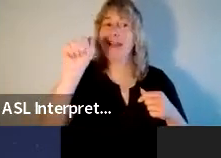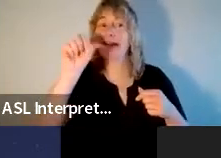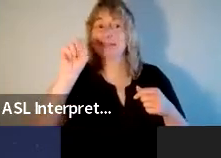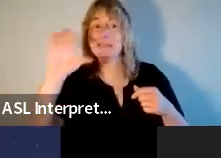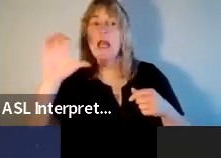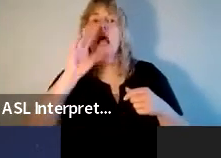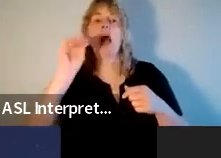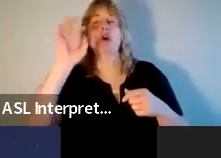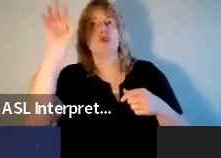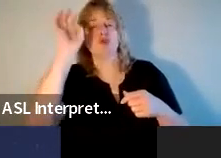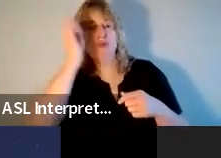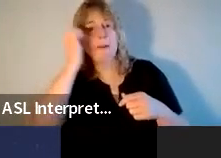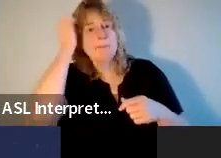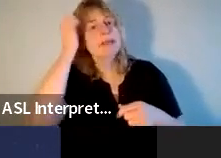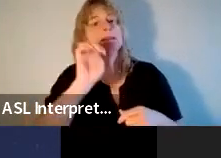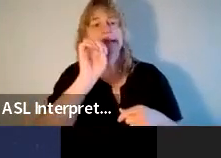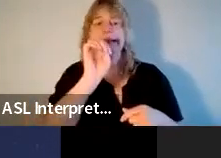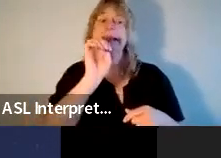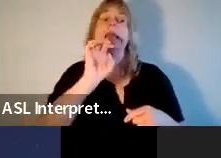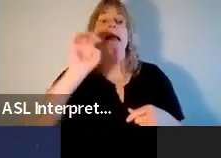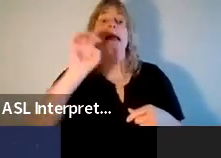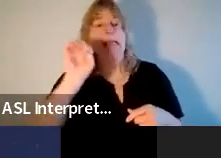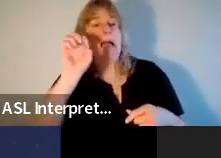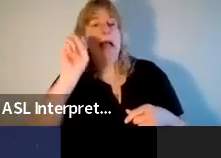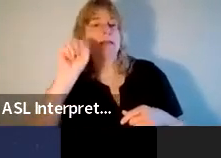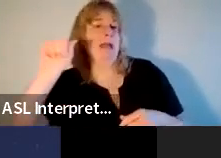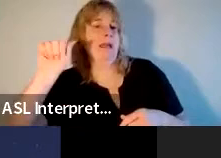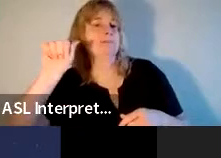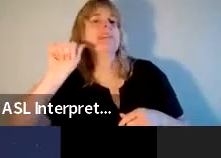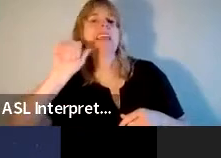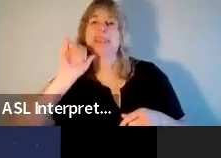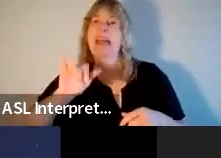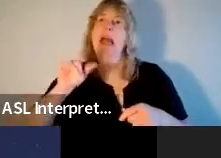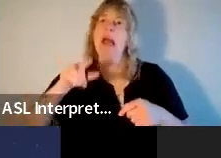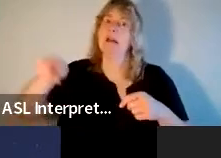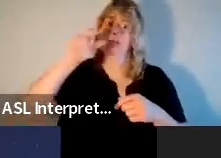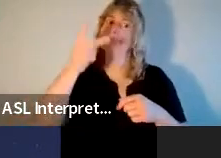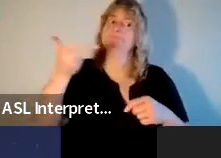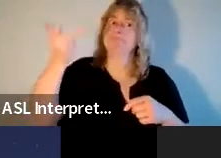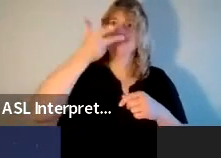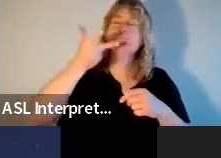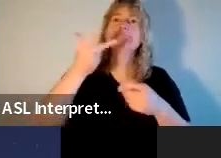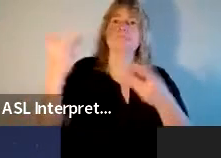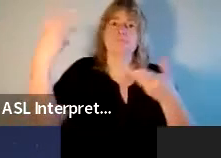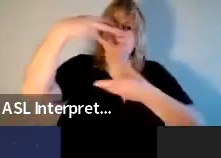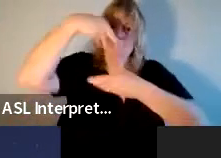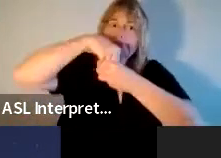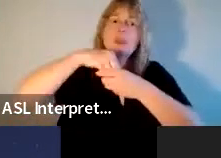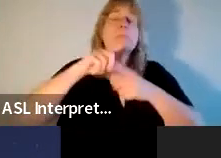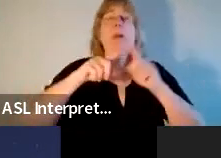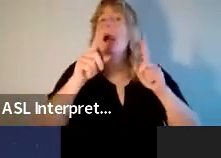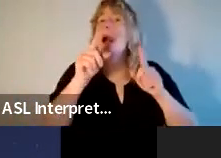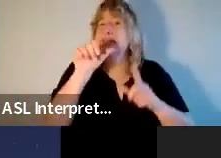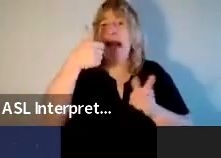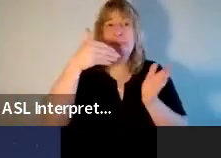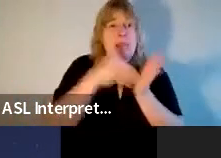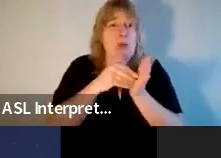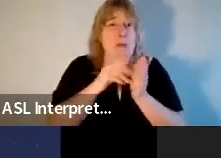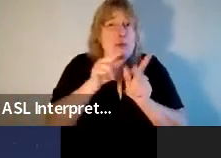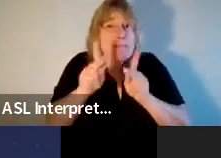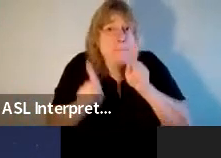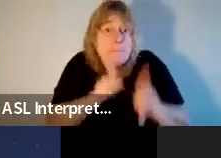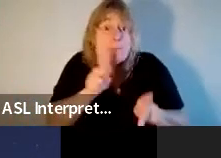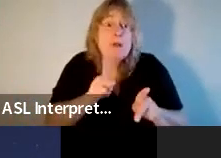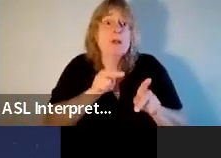pieces to this global mission. There are at least 10,000 people spread out around the world in many different